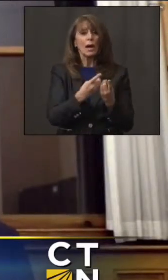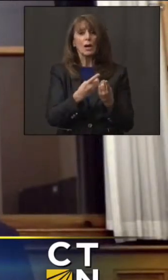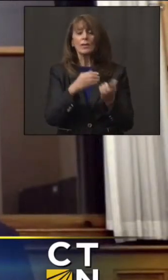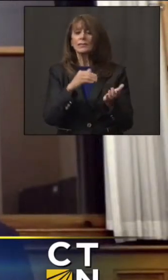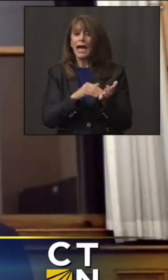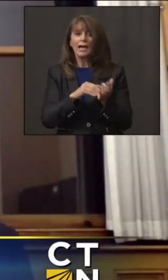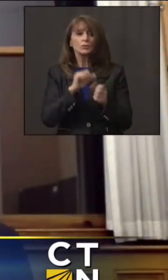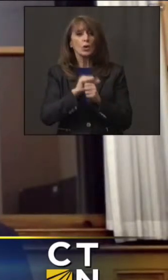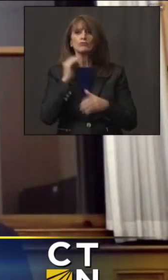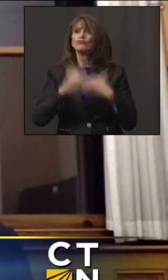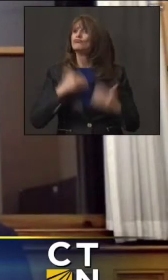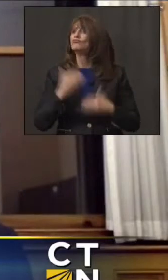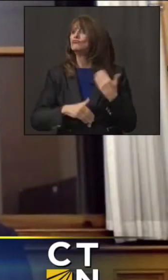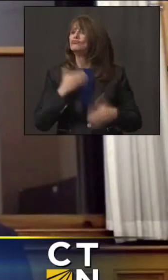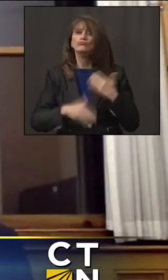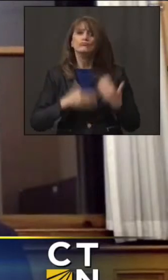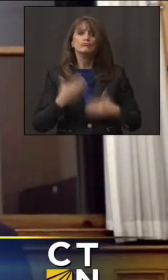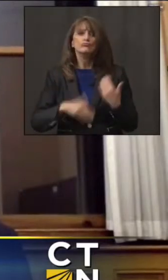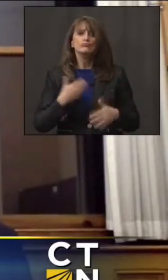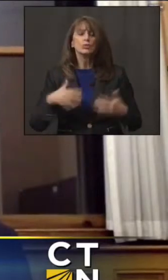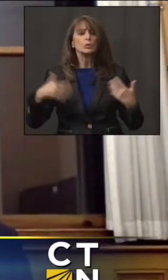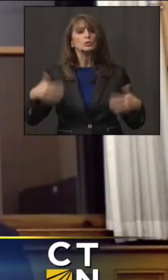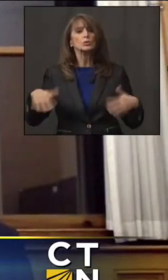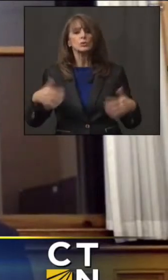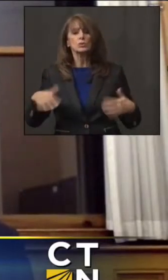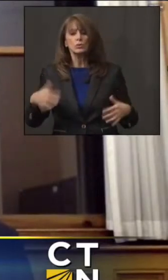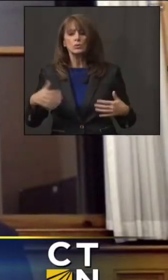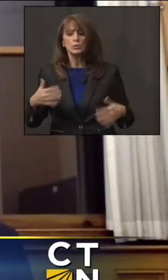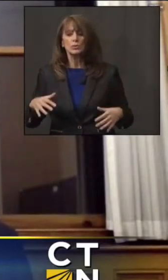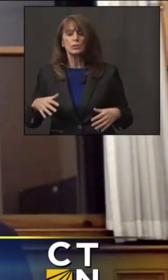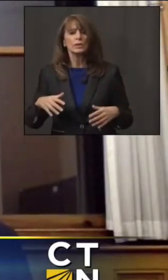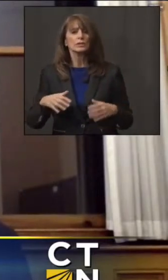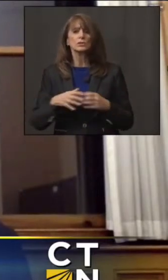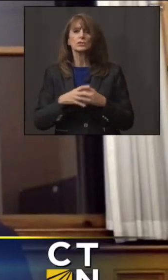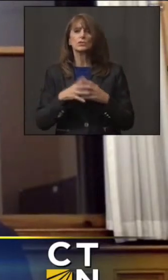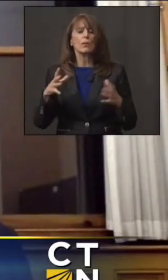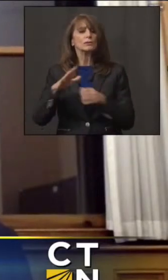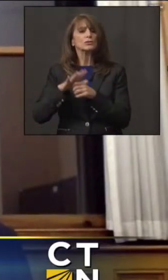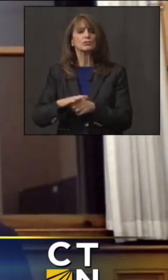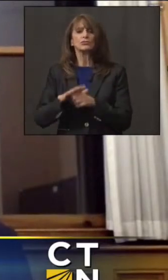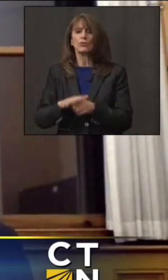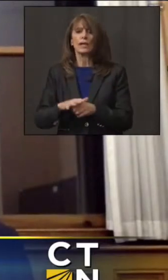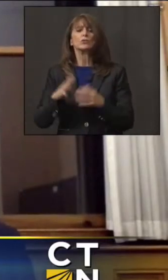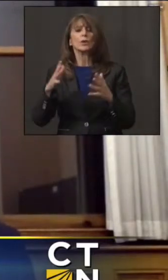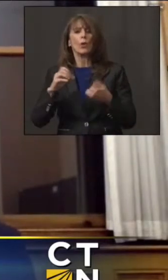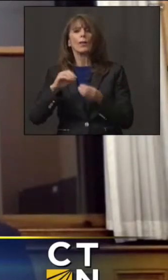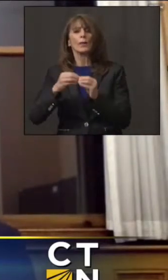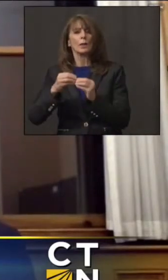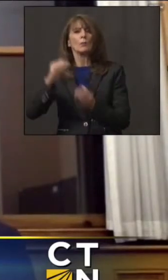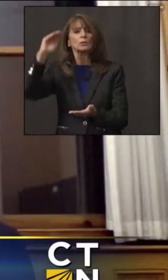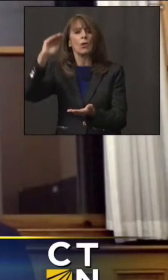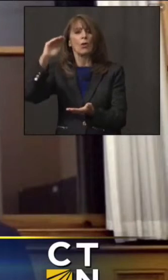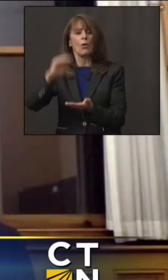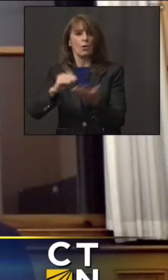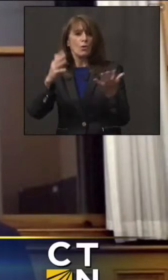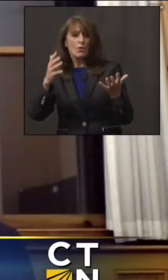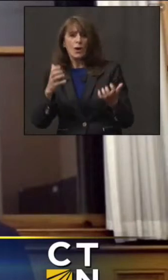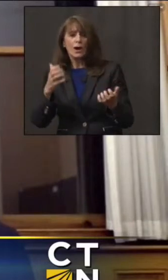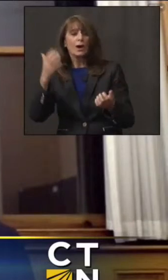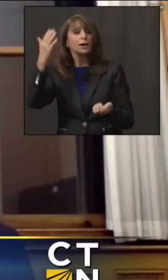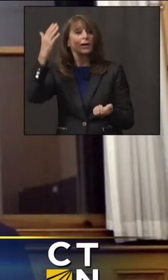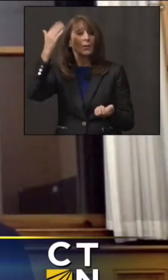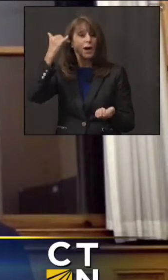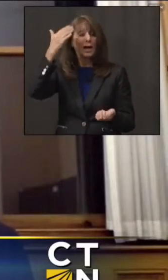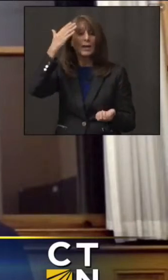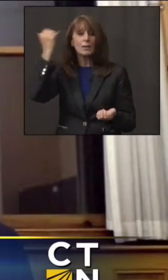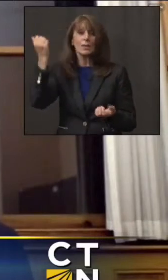hard. The level of hospitalizations we have in this state is much too high. We need to get that down, as the governor said, because it does create a